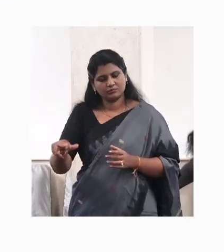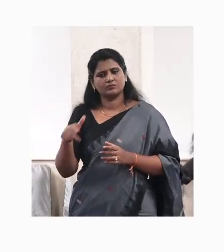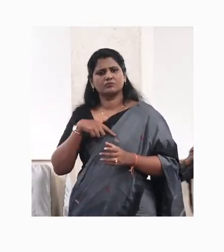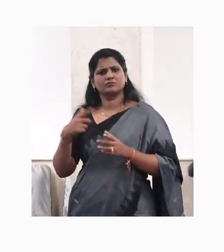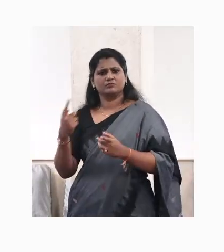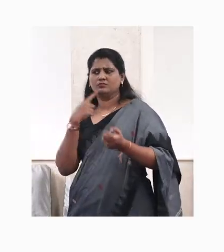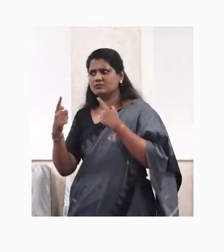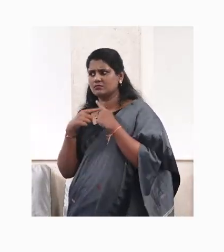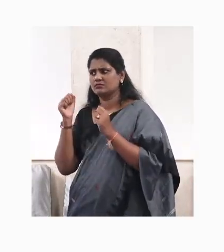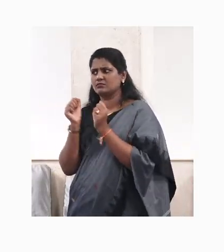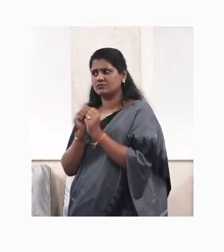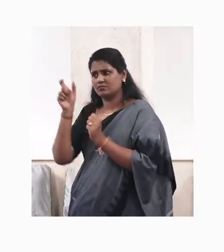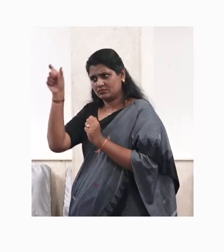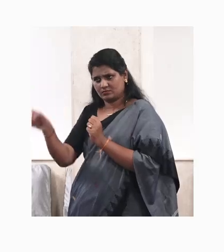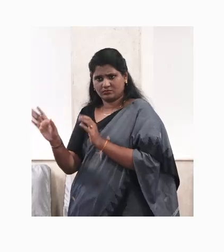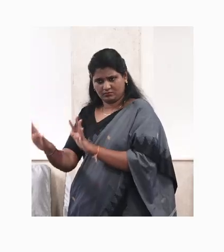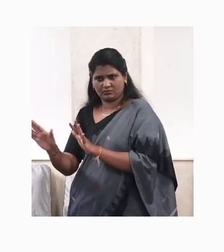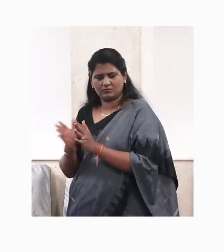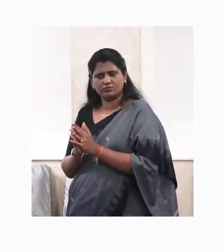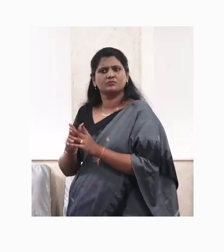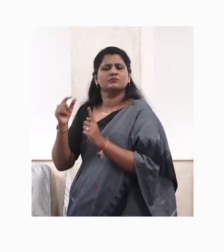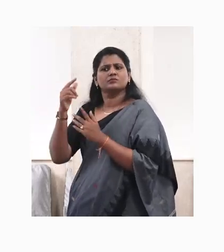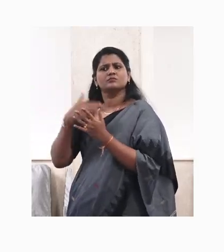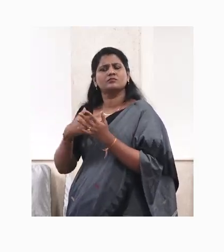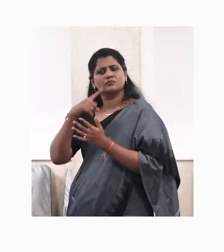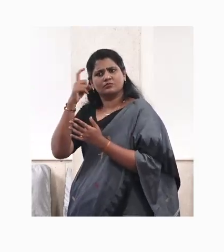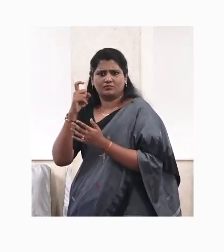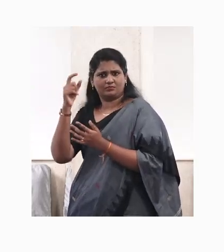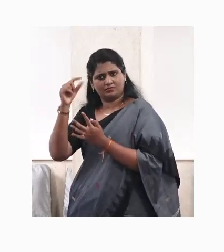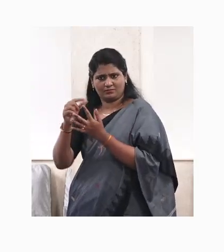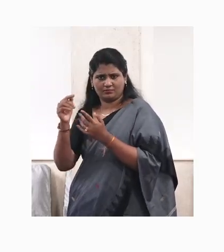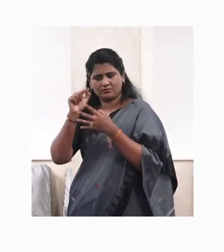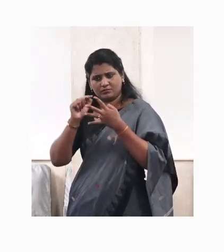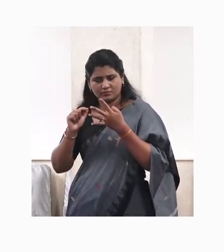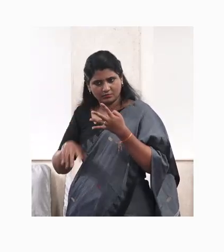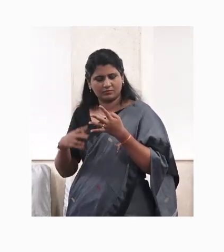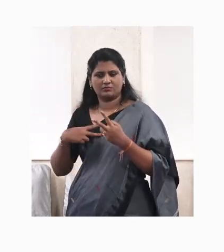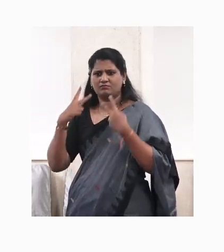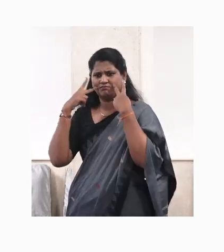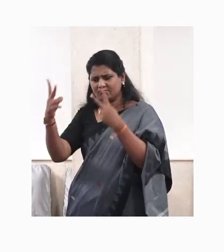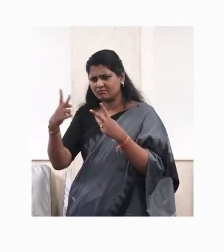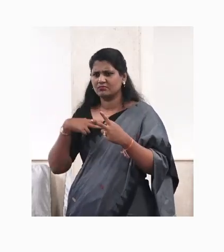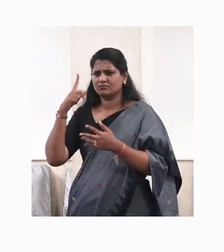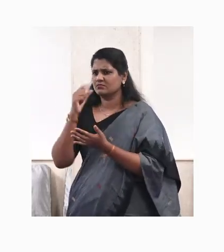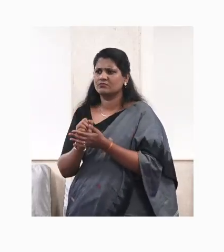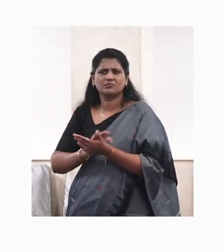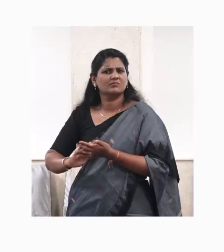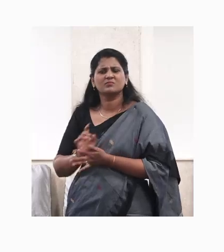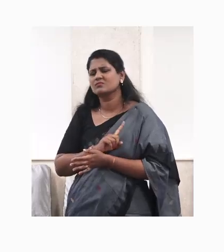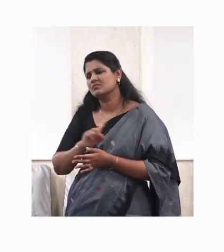with you, seen the principles there, and the common principles of value, non-judgmentality, all of that is there